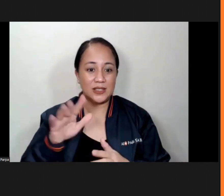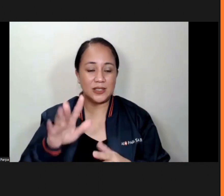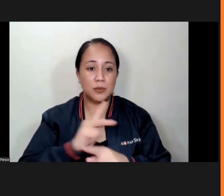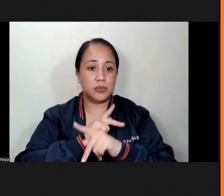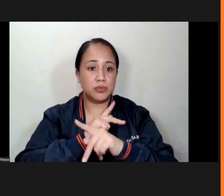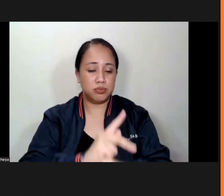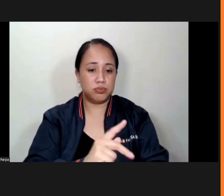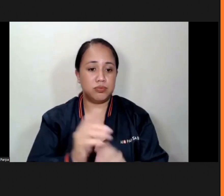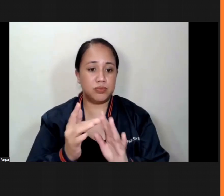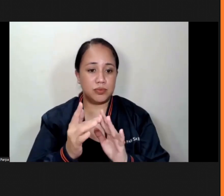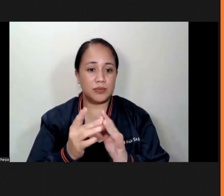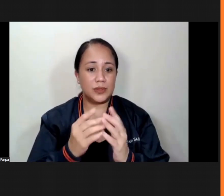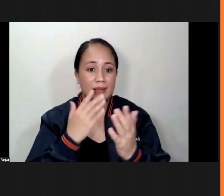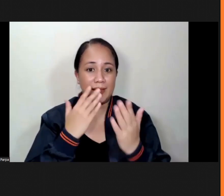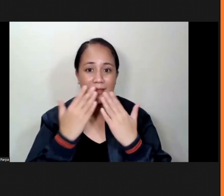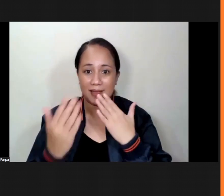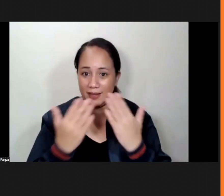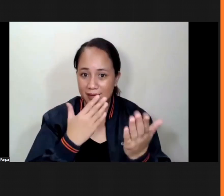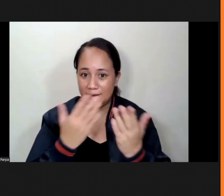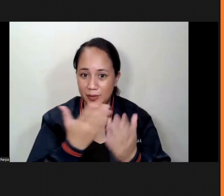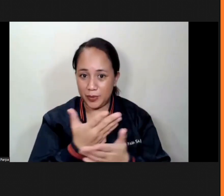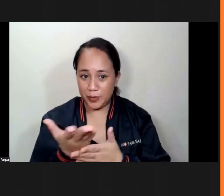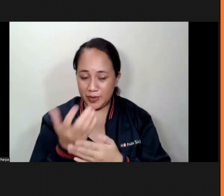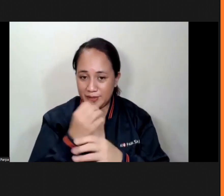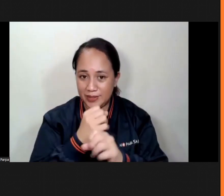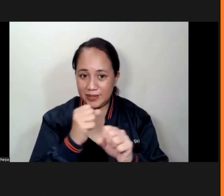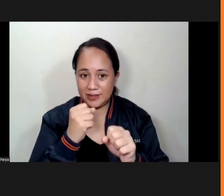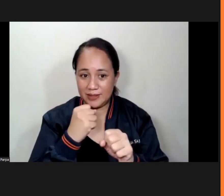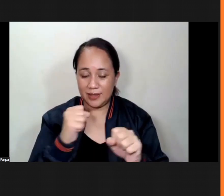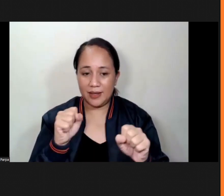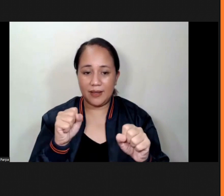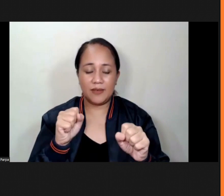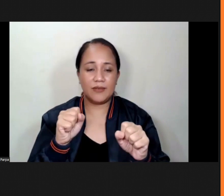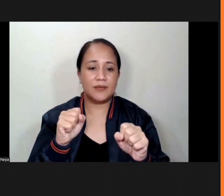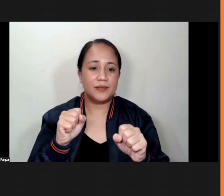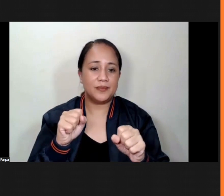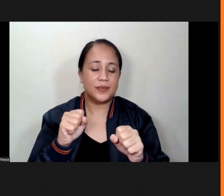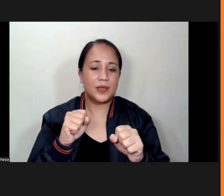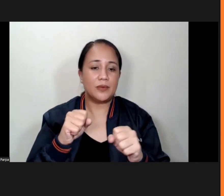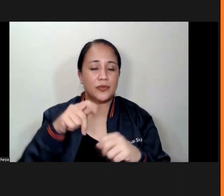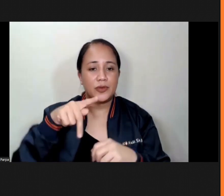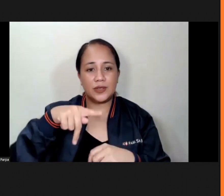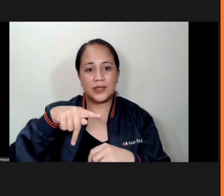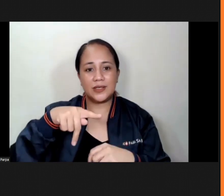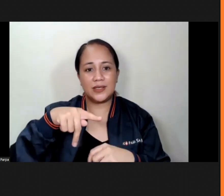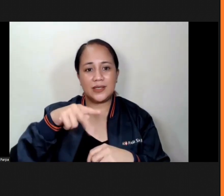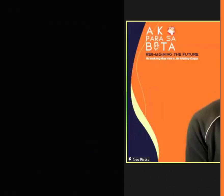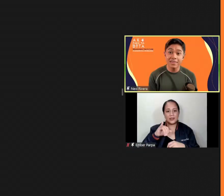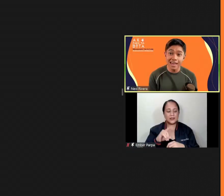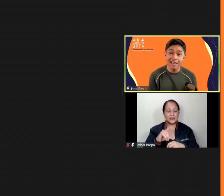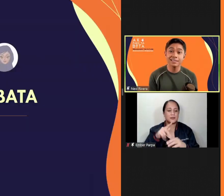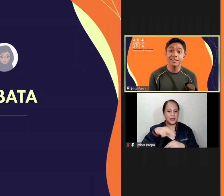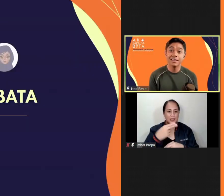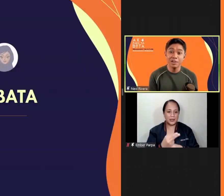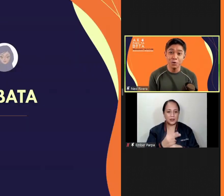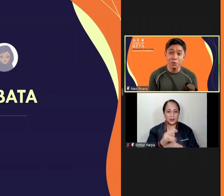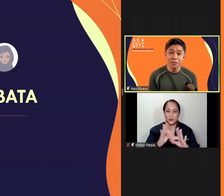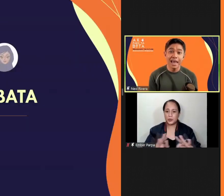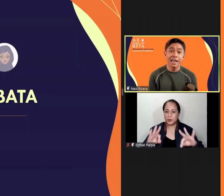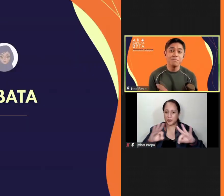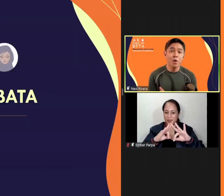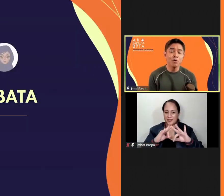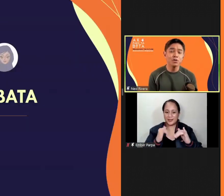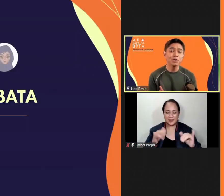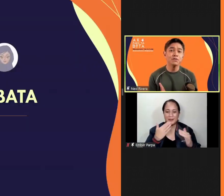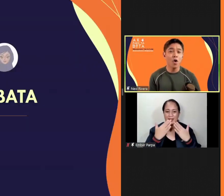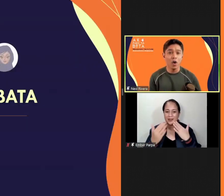Protection Network thanks you. The Safer Kids PH thanks you. And UNICEF thanks you.